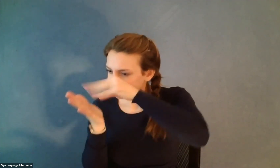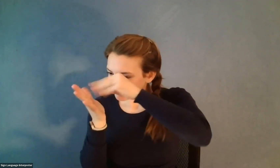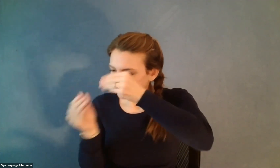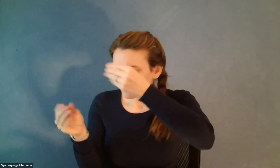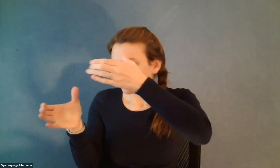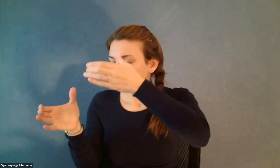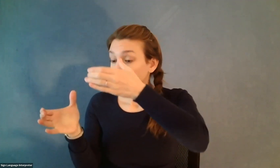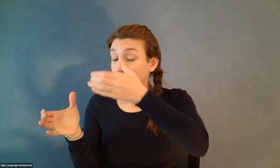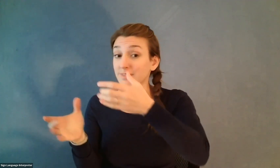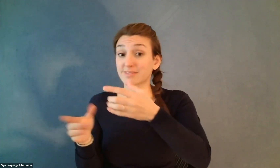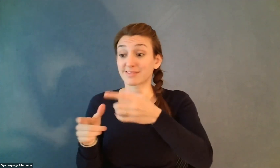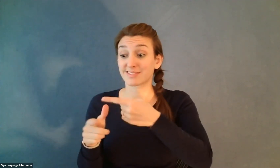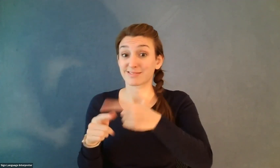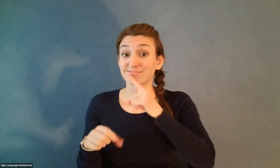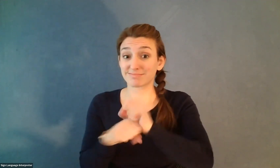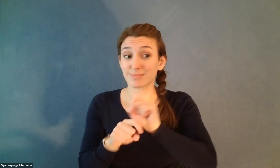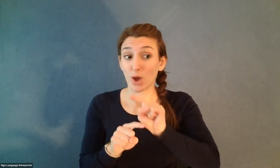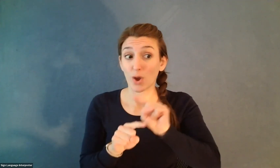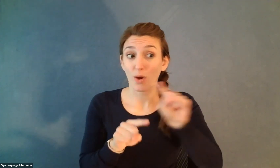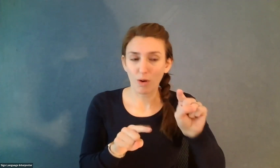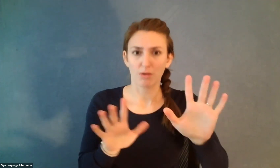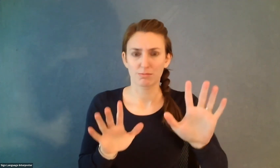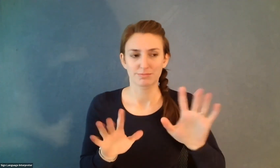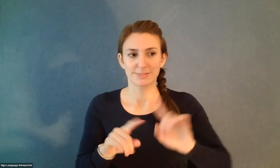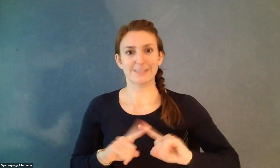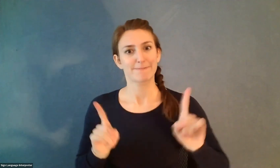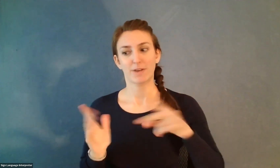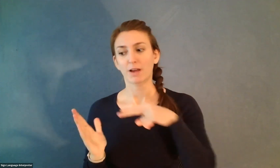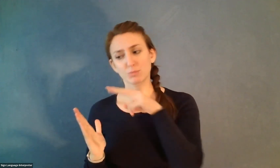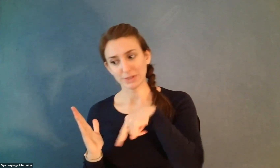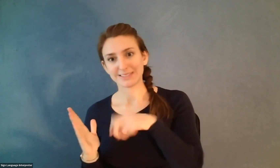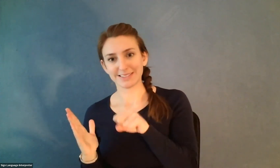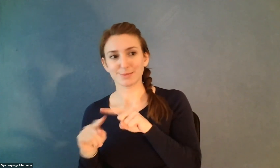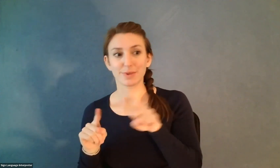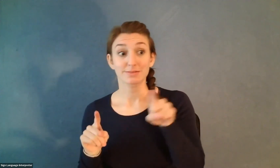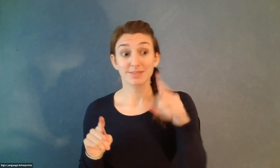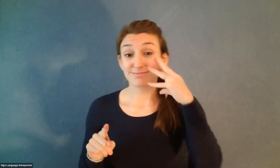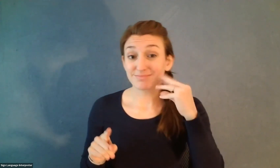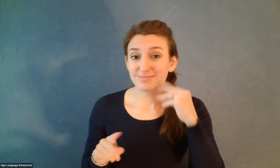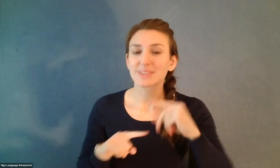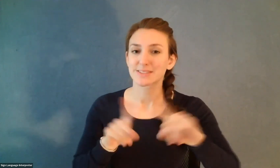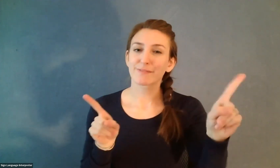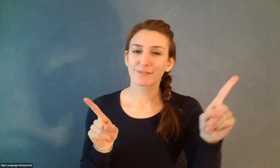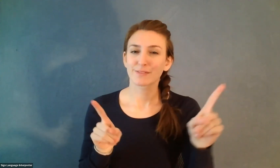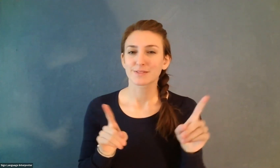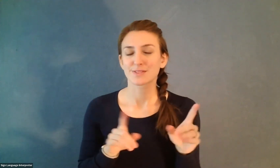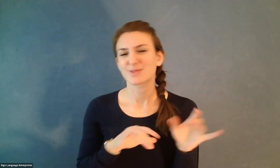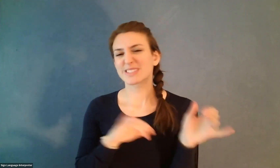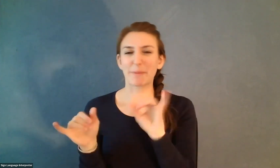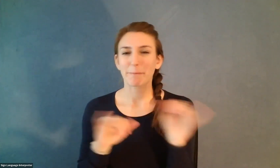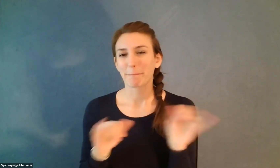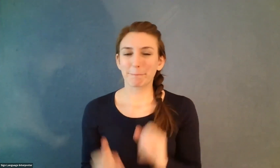I think this experience will be good for everybody in this country in general. Thank you. Yeah, absolutely. Our